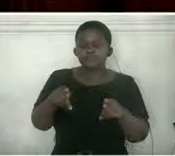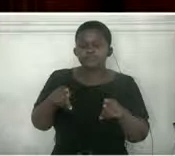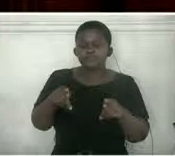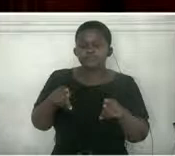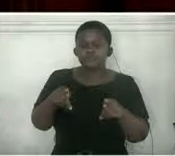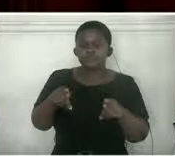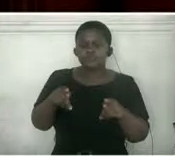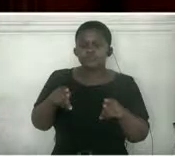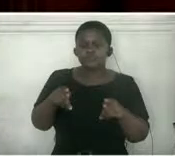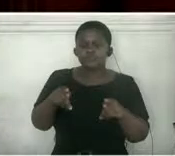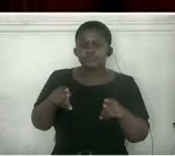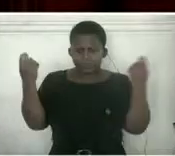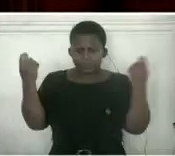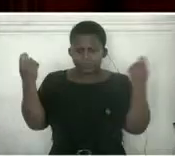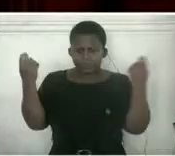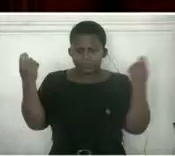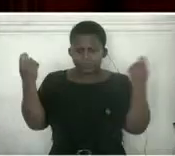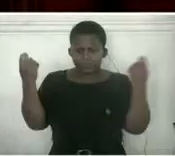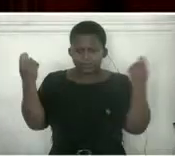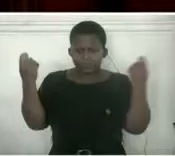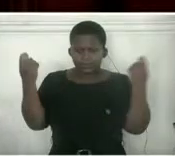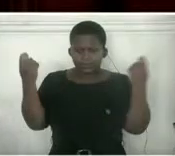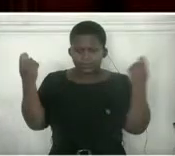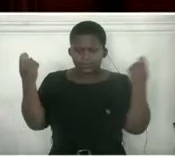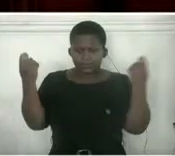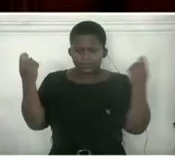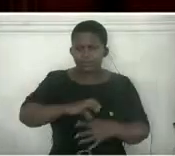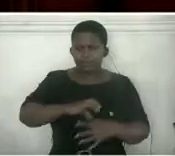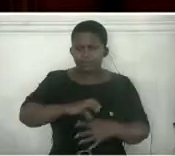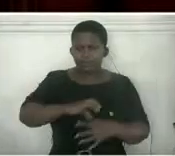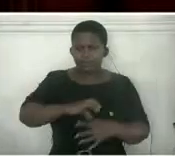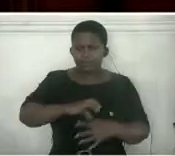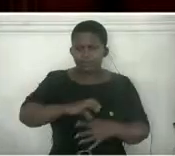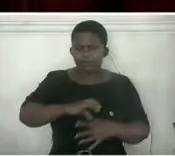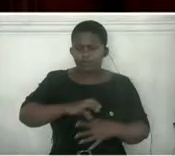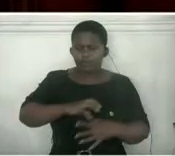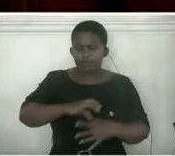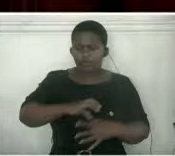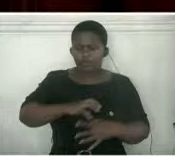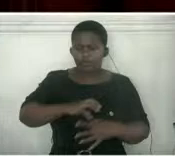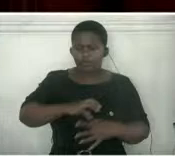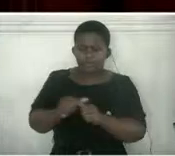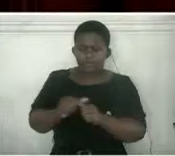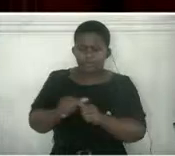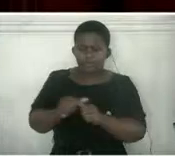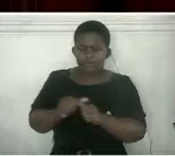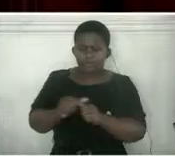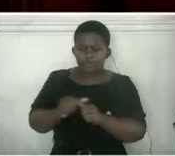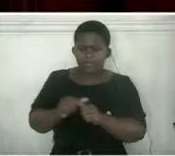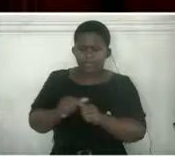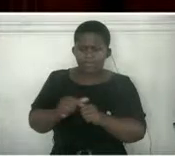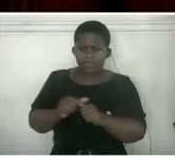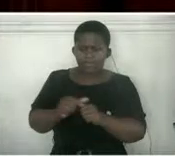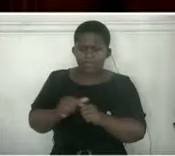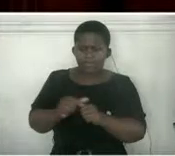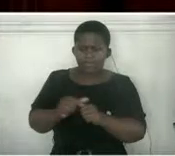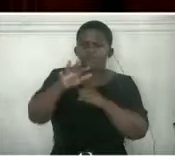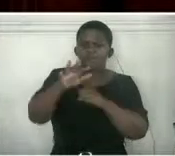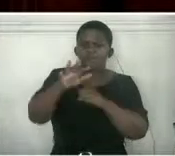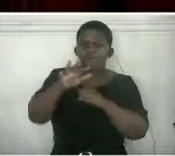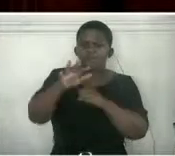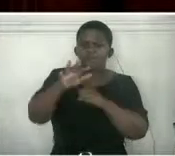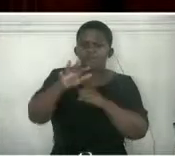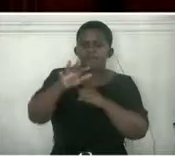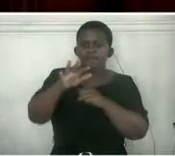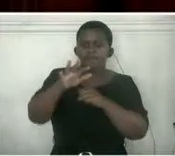on sporting and entertainment our emotional psyche for a better post-COVID-19. Our provincial